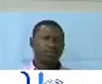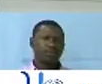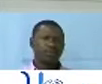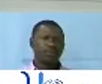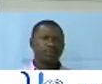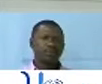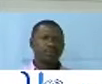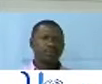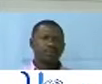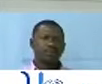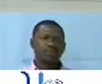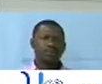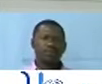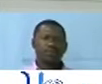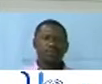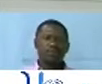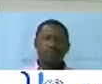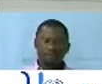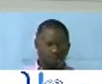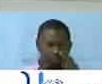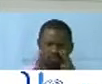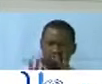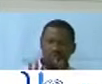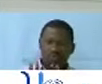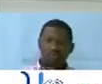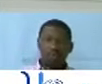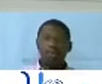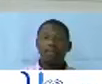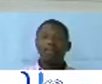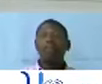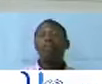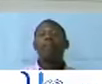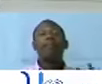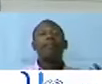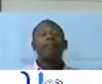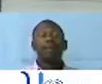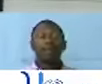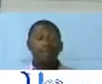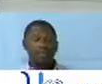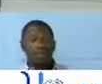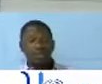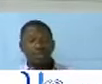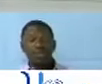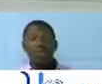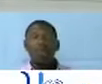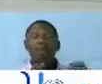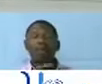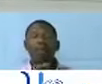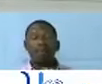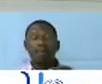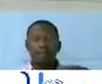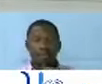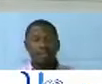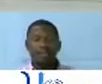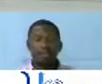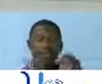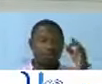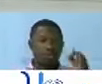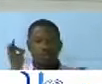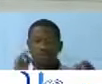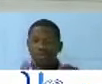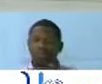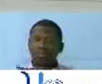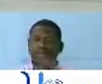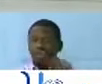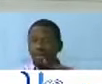I mean, I suddenly saw like a heavy security presence at the court in the courtyard. Ma ngi gisoon nak ño xamne